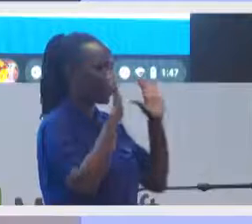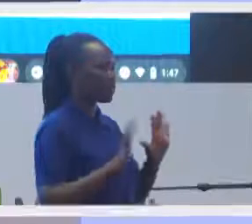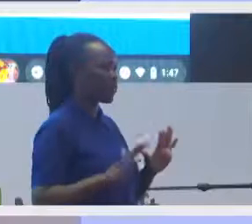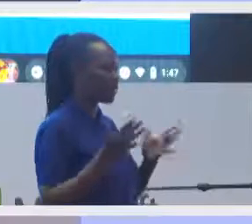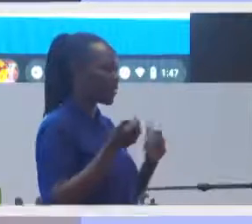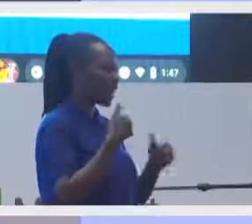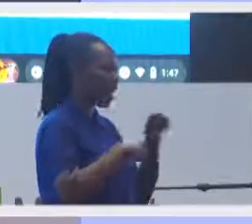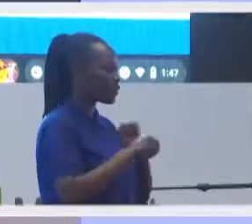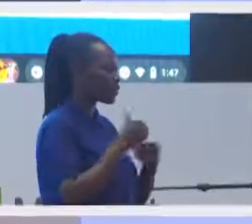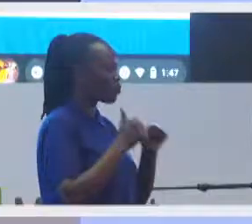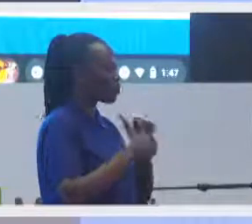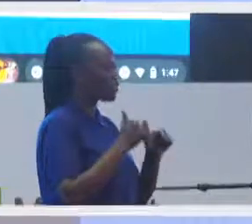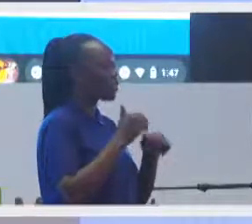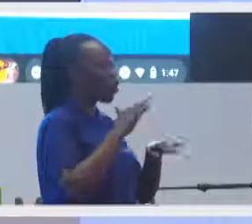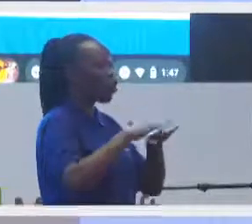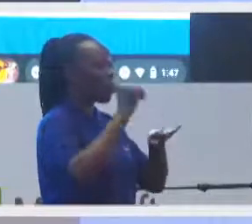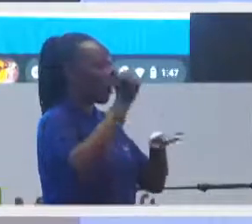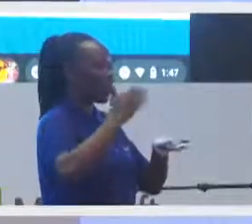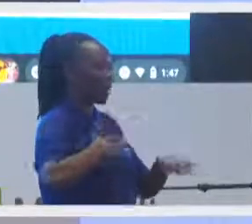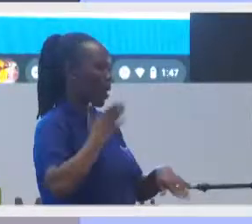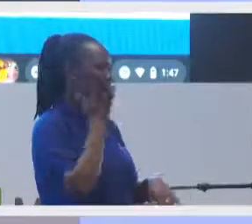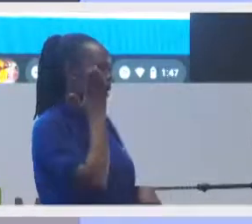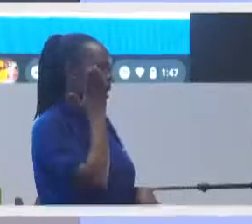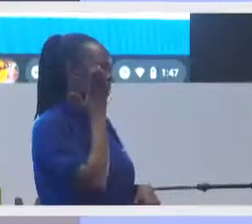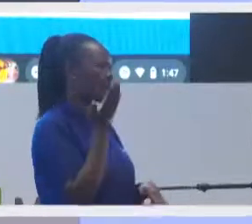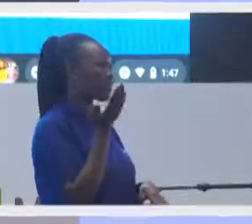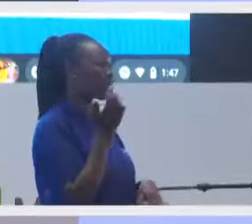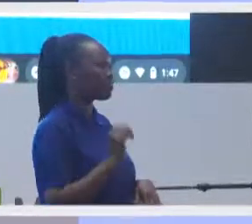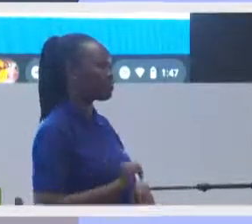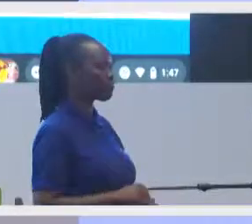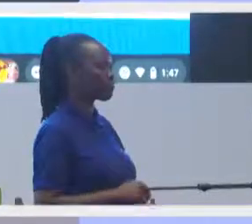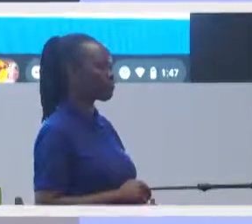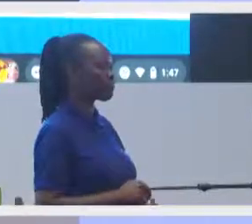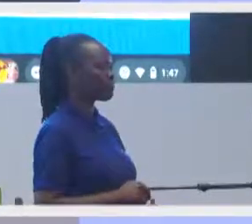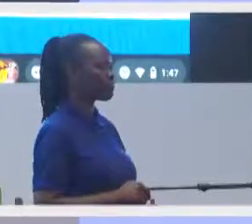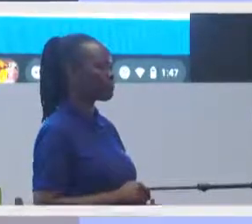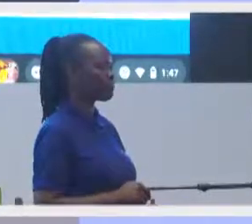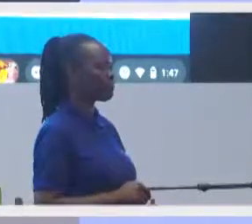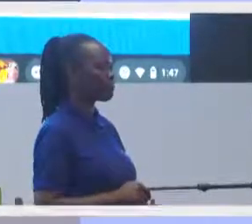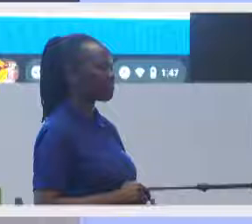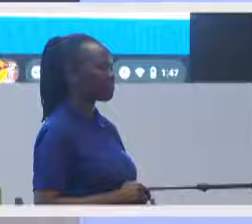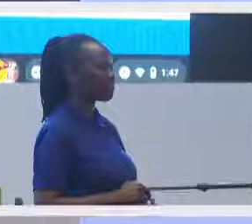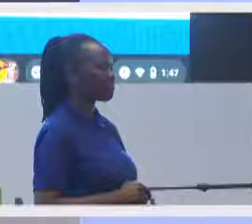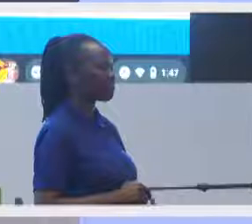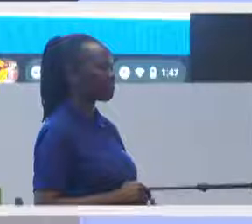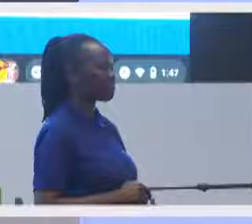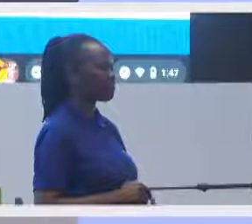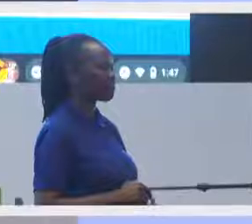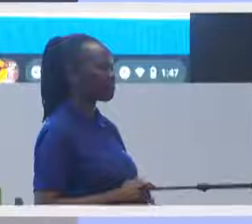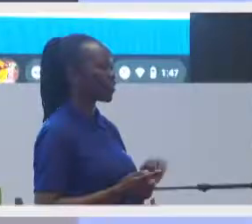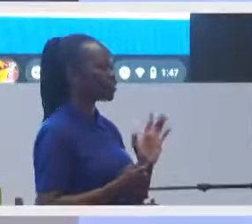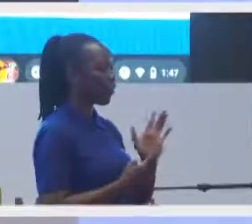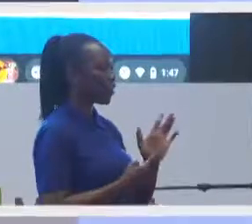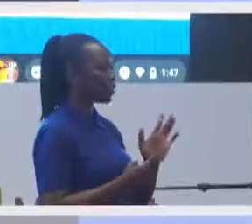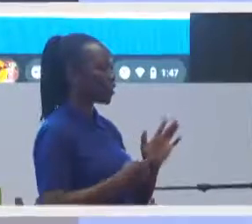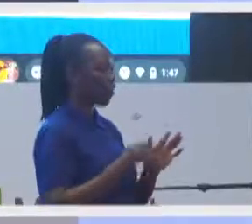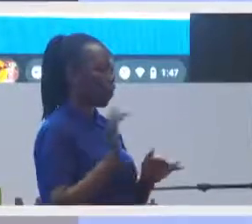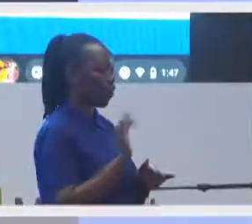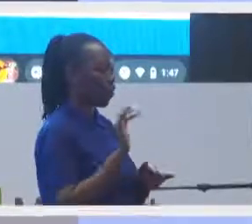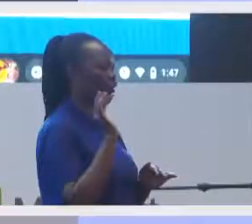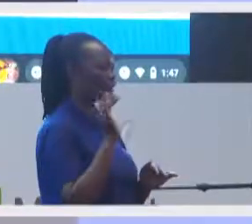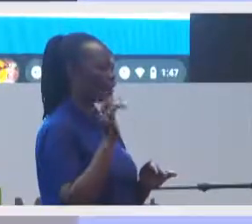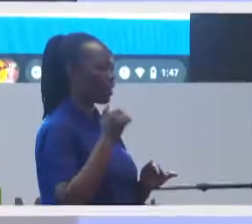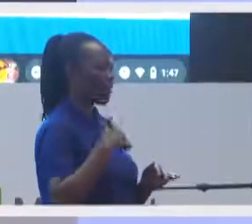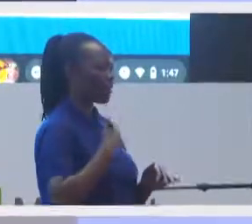action, which is call mom. So I can pre-configure that. And that will call as long as I have my